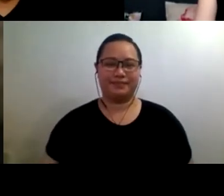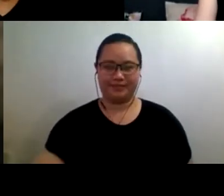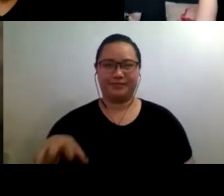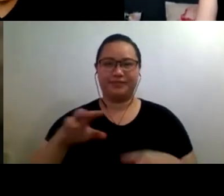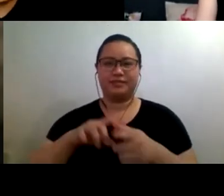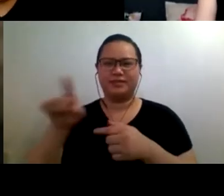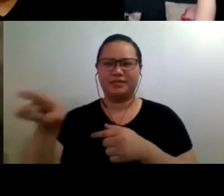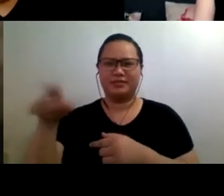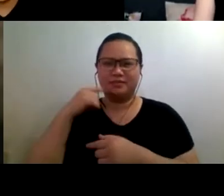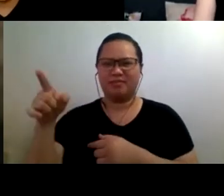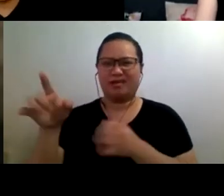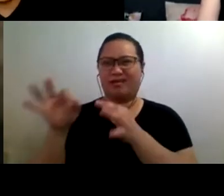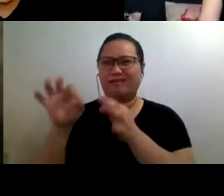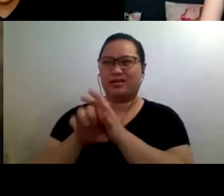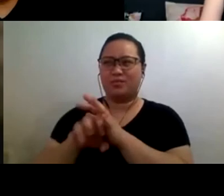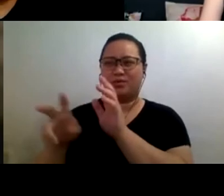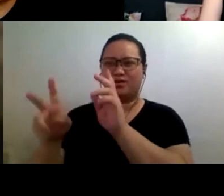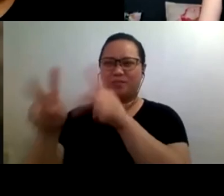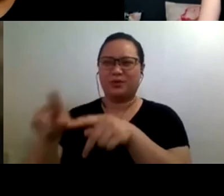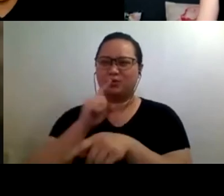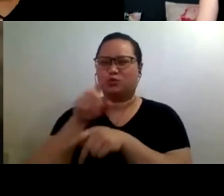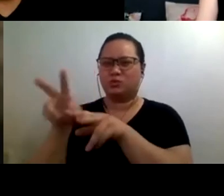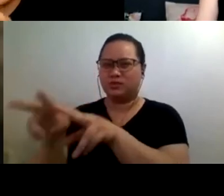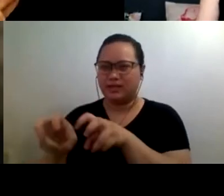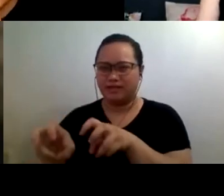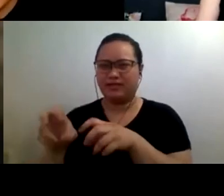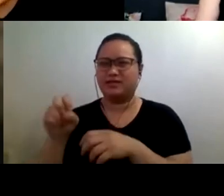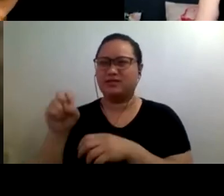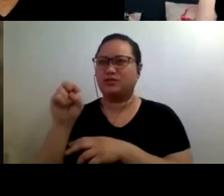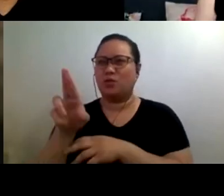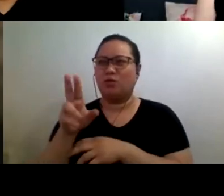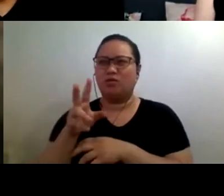or selfish / deceptive like some politicians?